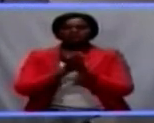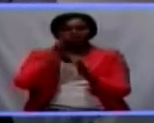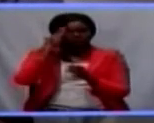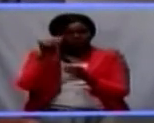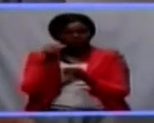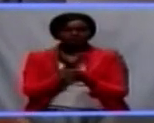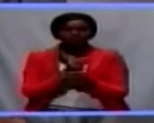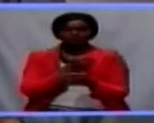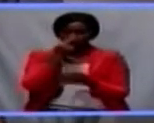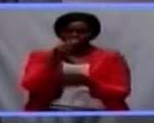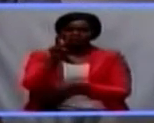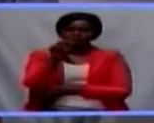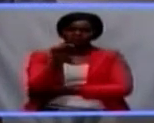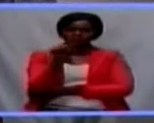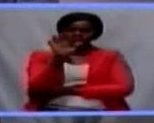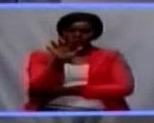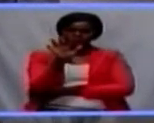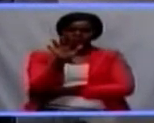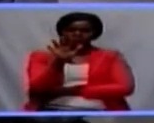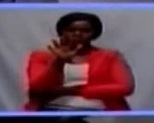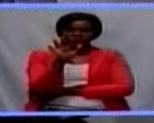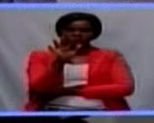looking at 2.5 when the stock is 8 billion. Right.